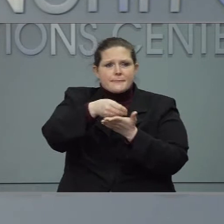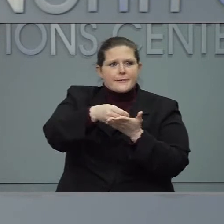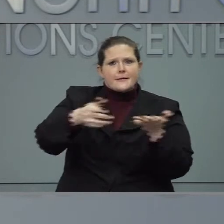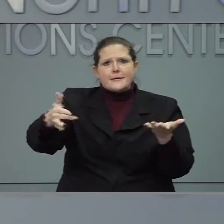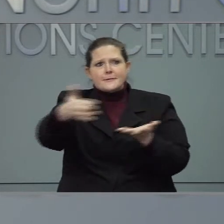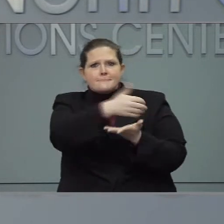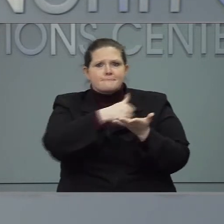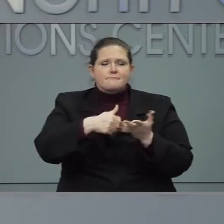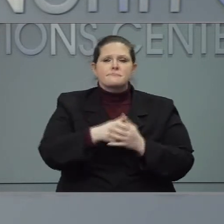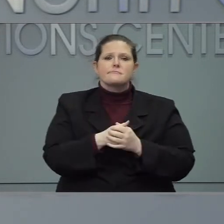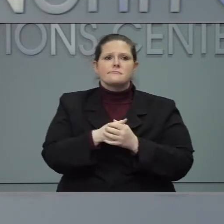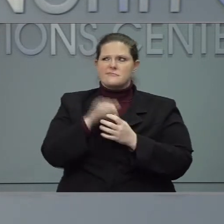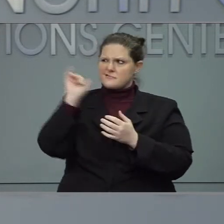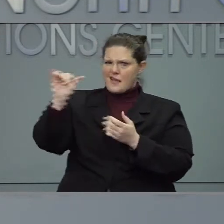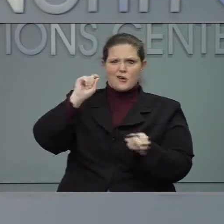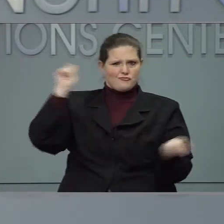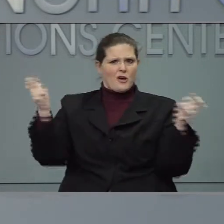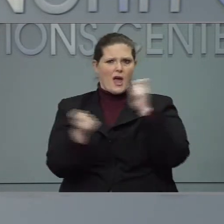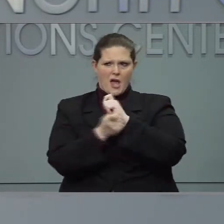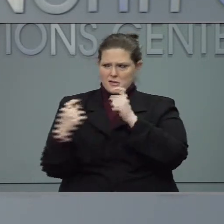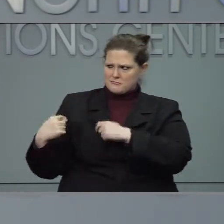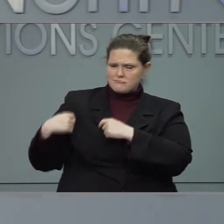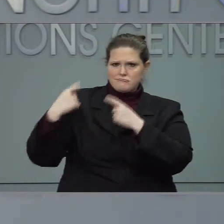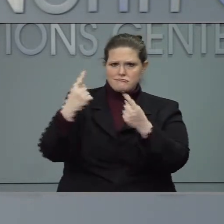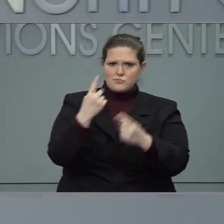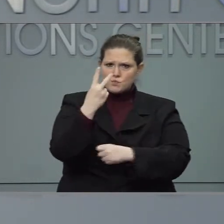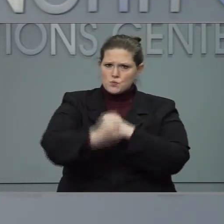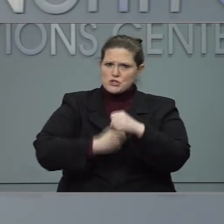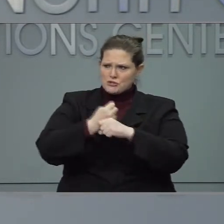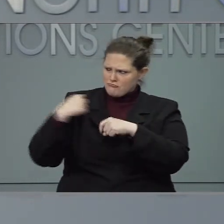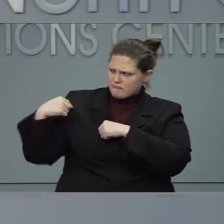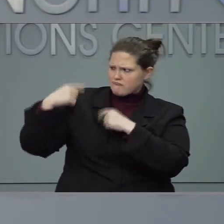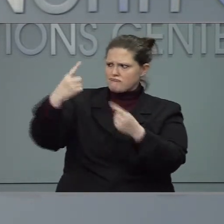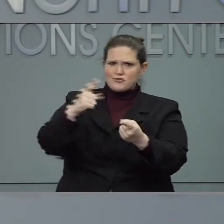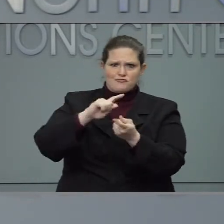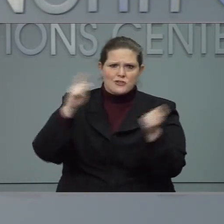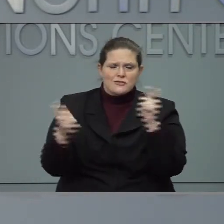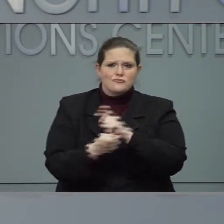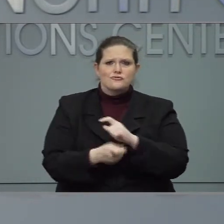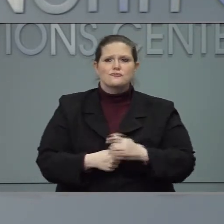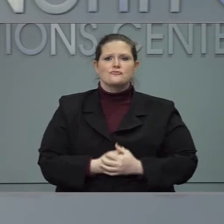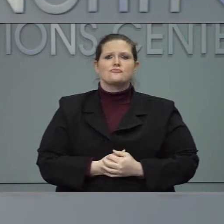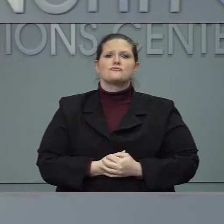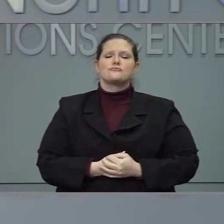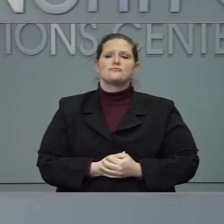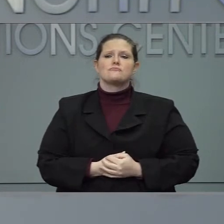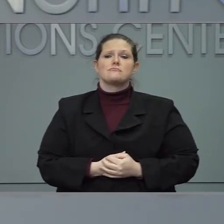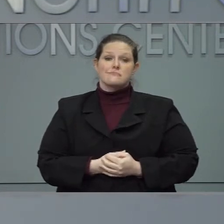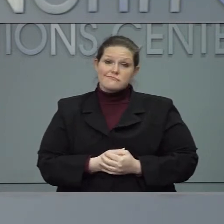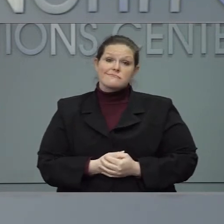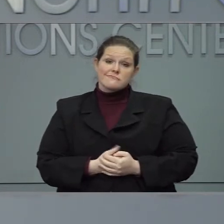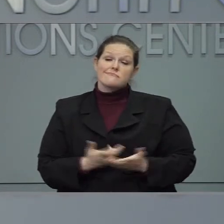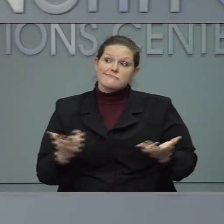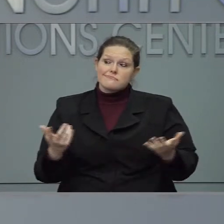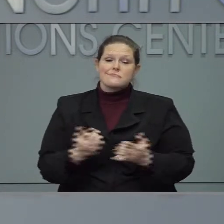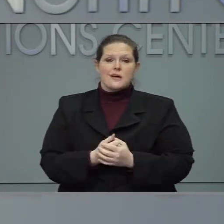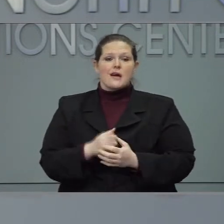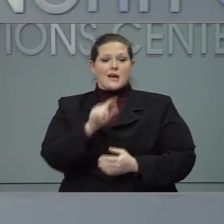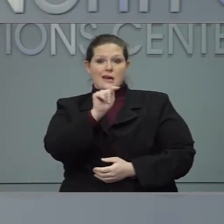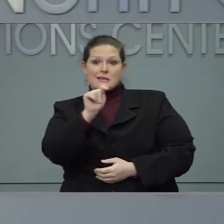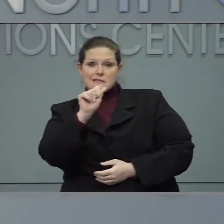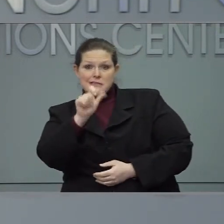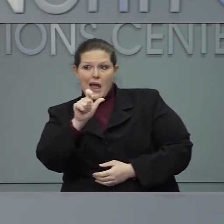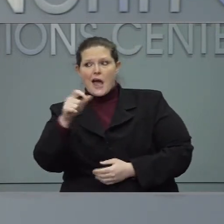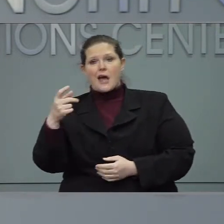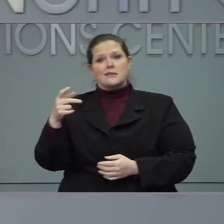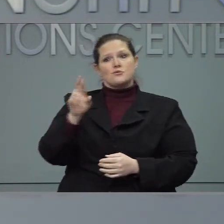look forward to negotiations. We do differ on where we are in taxes. We differ probably on level of